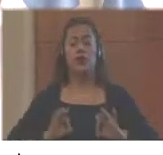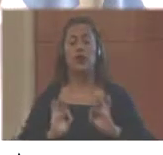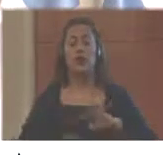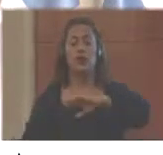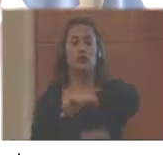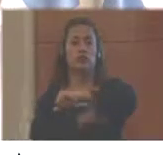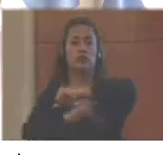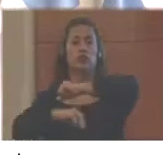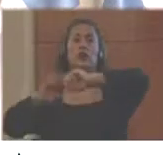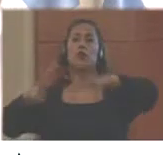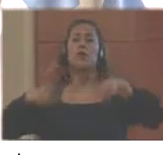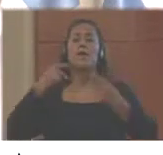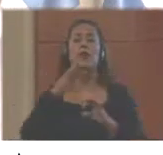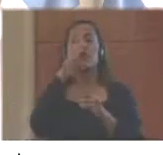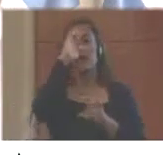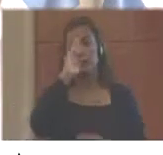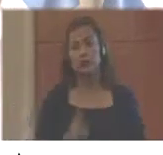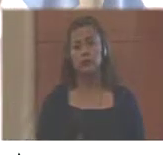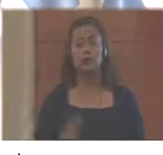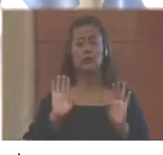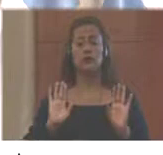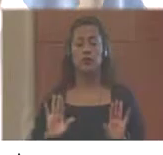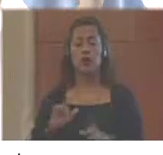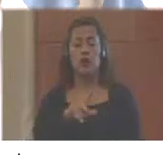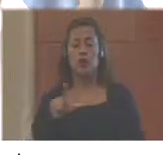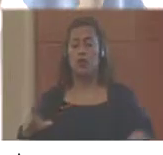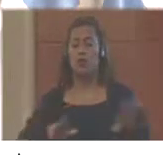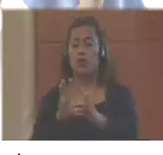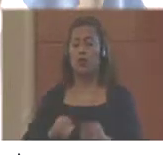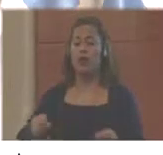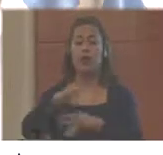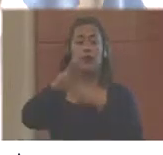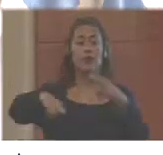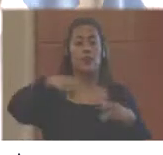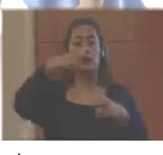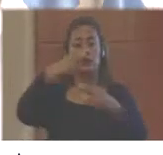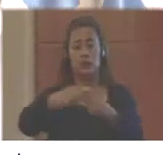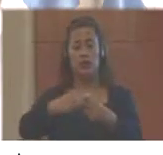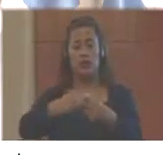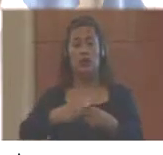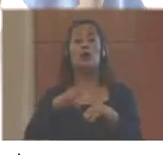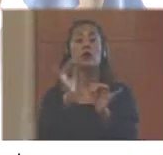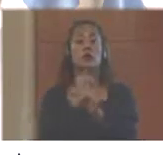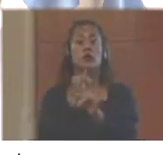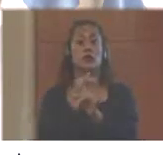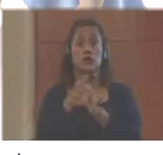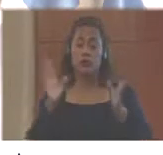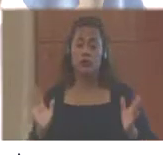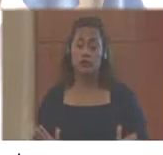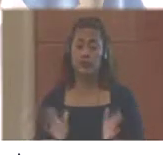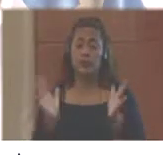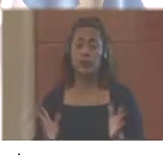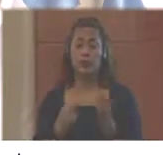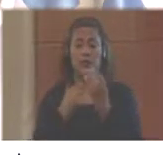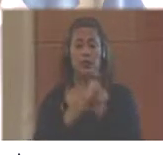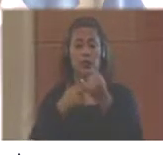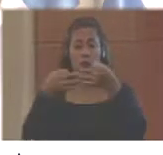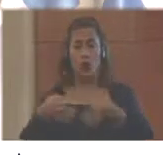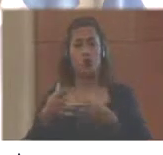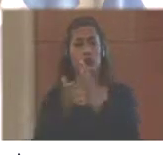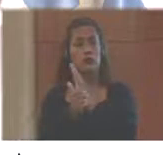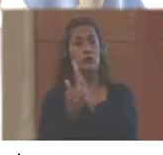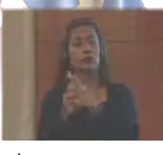life, goods, and the environment for the citizens in the national territory. It will also